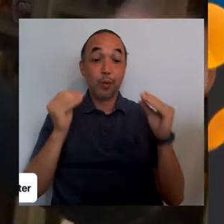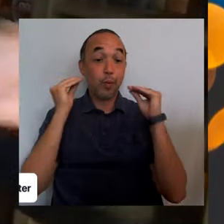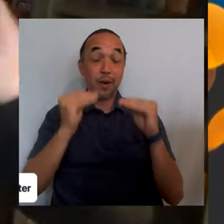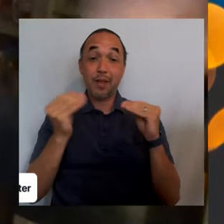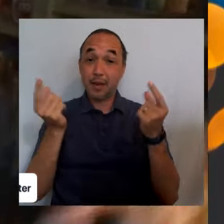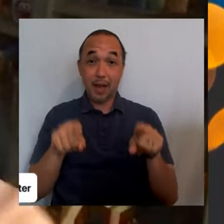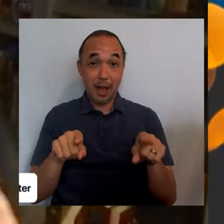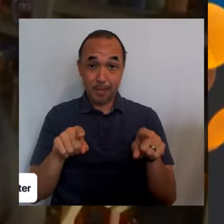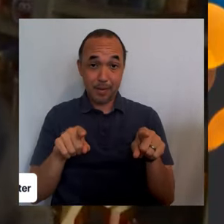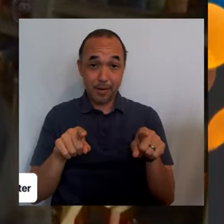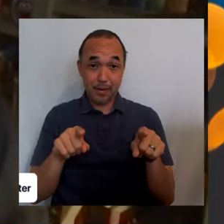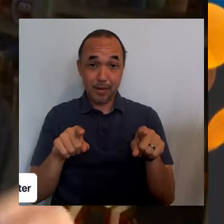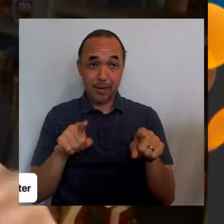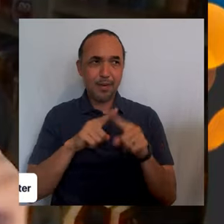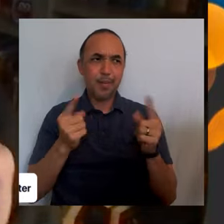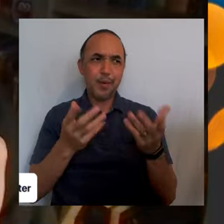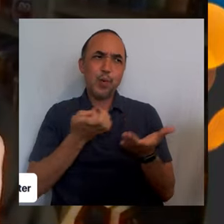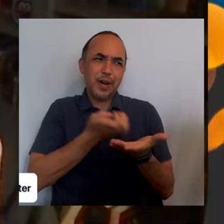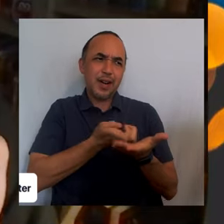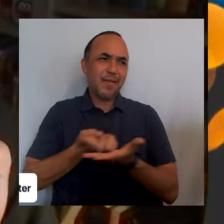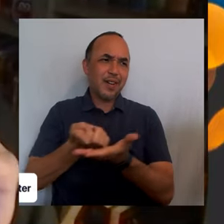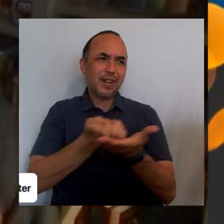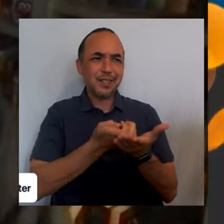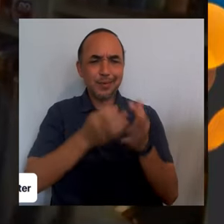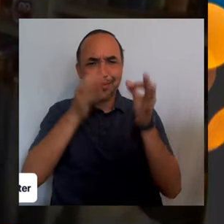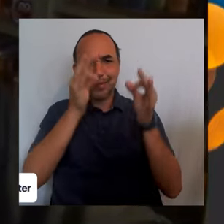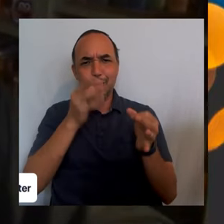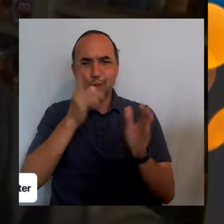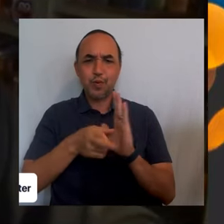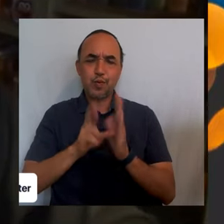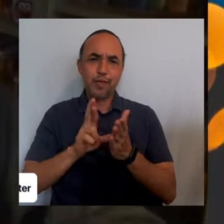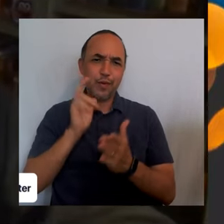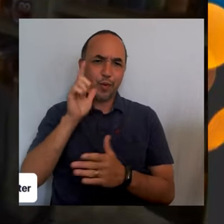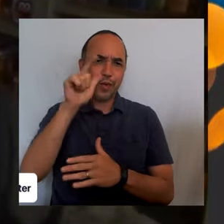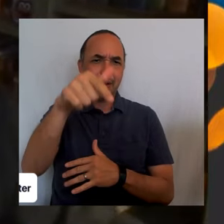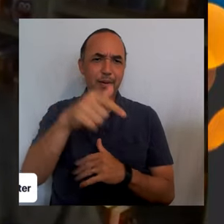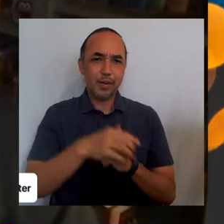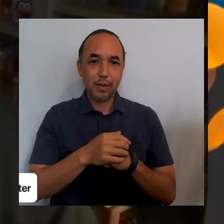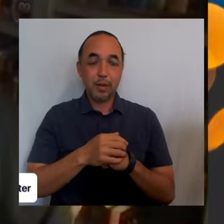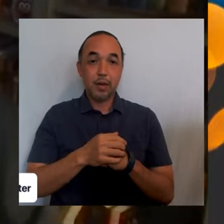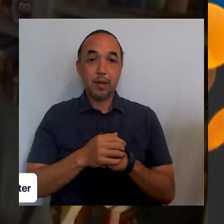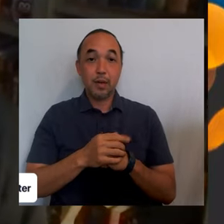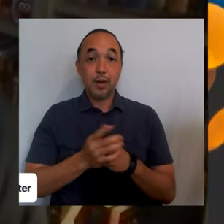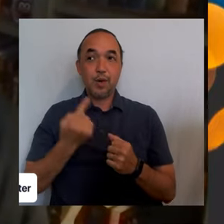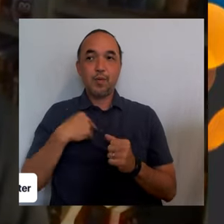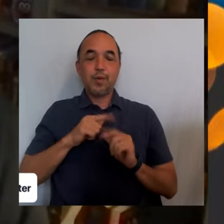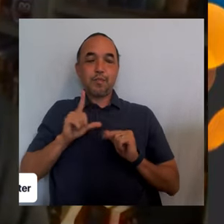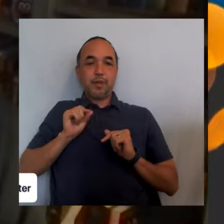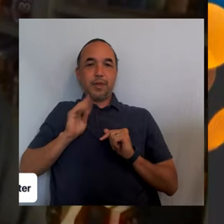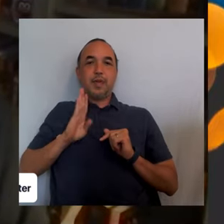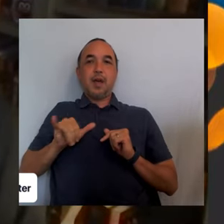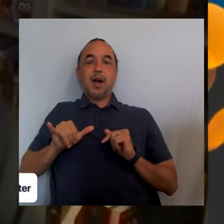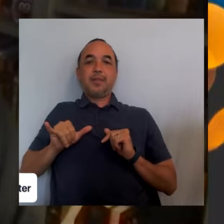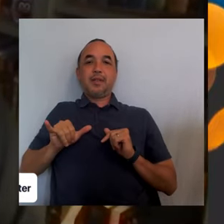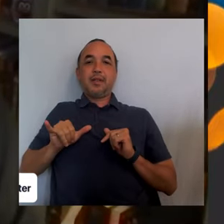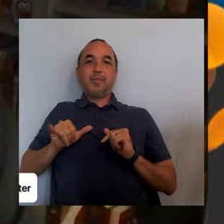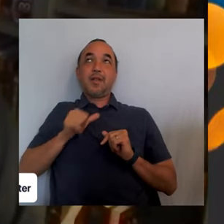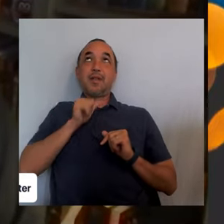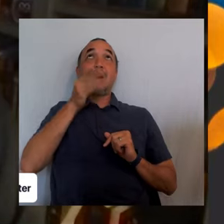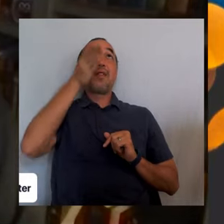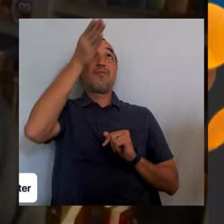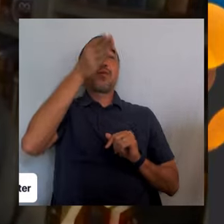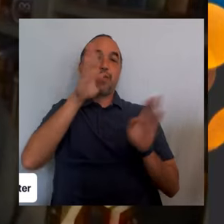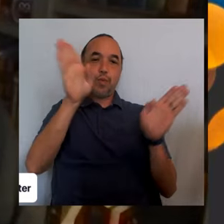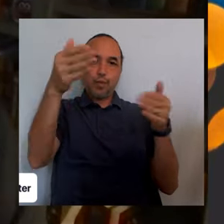these rooms, and we were going to review this stuff after. We were staying in the lobby, out of the way, not paying attention to, you